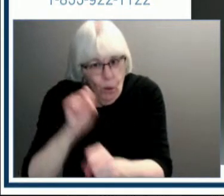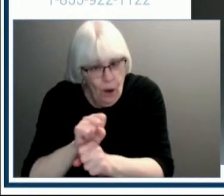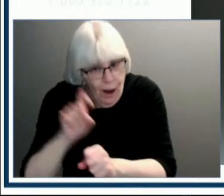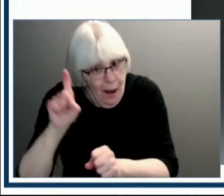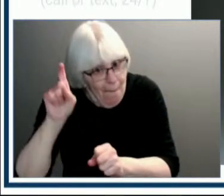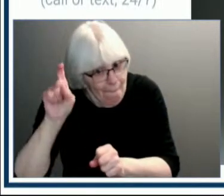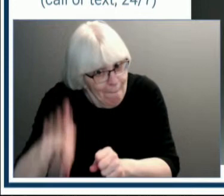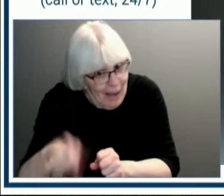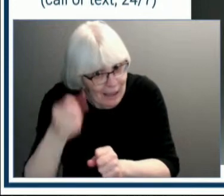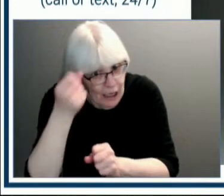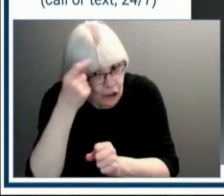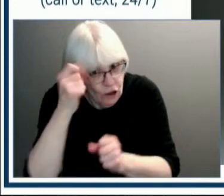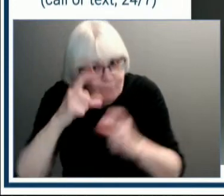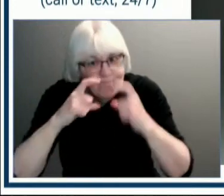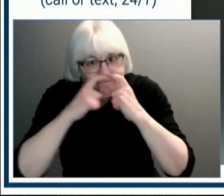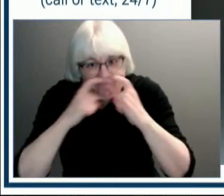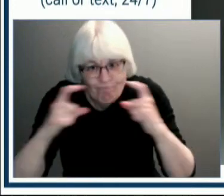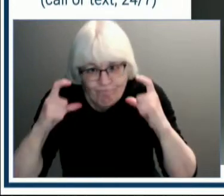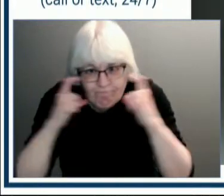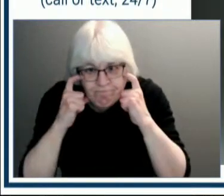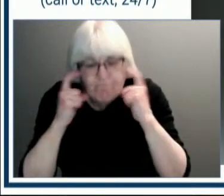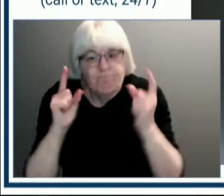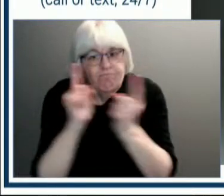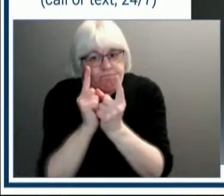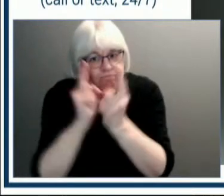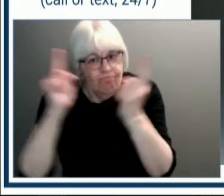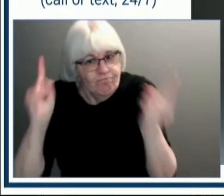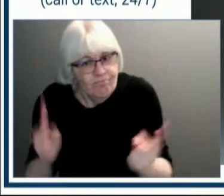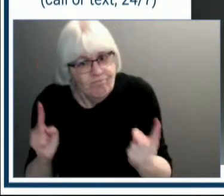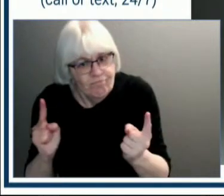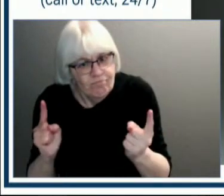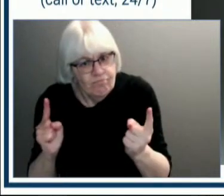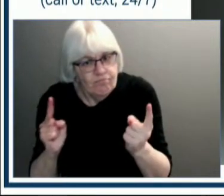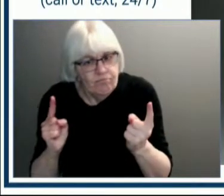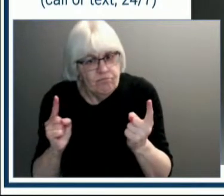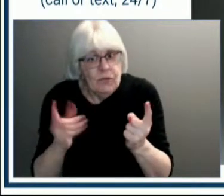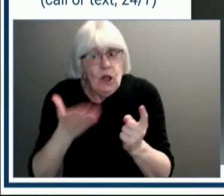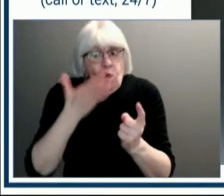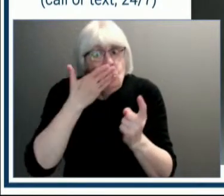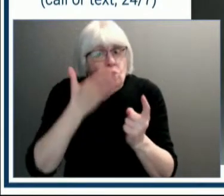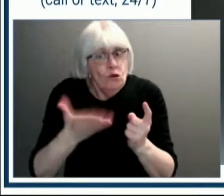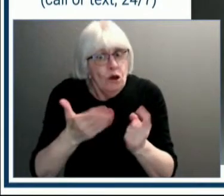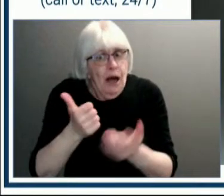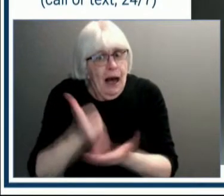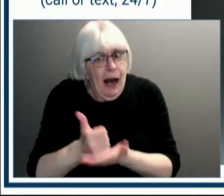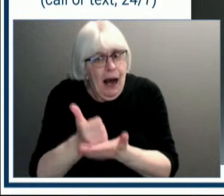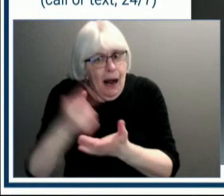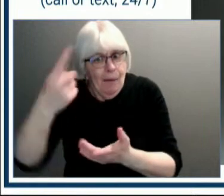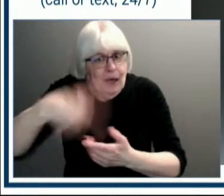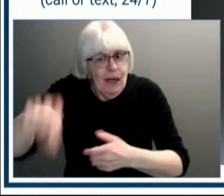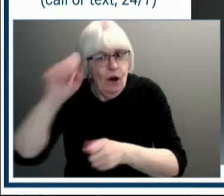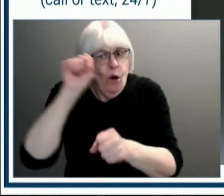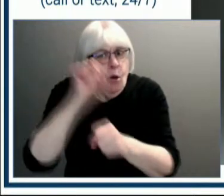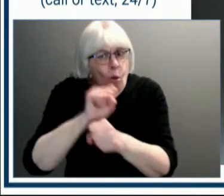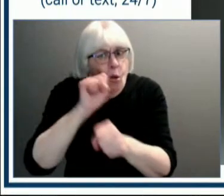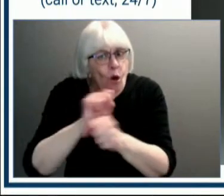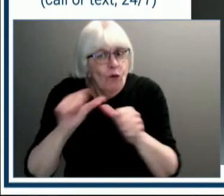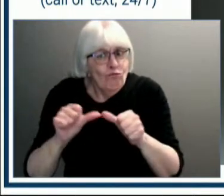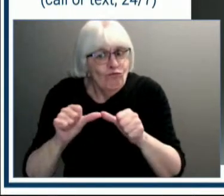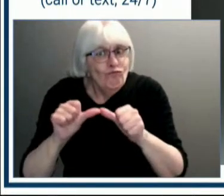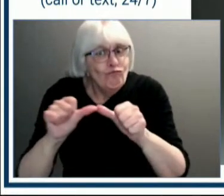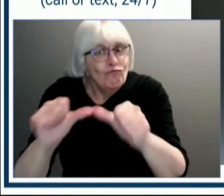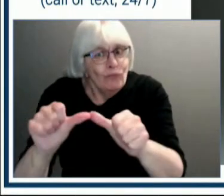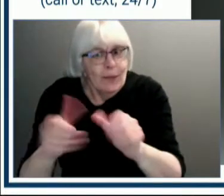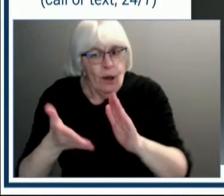impact positively on some of the significant workforce pressures that are happening. But that does introduce some risk.